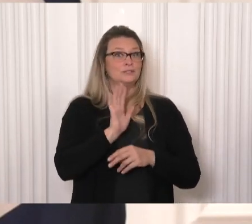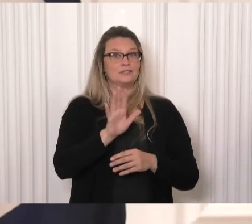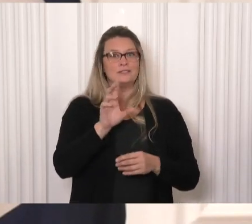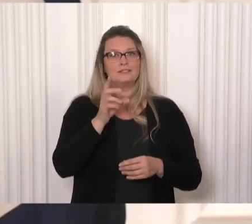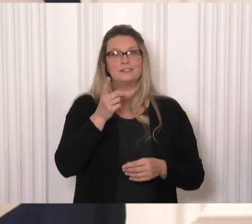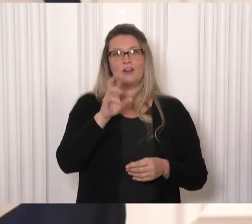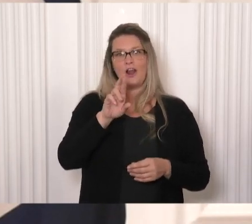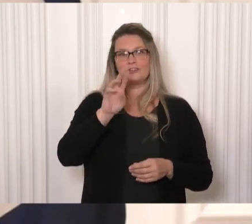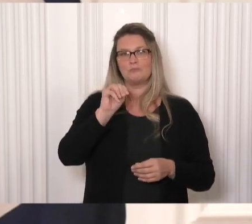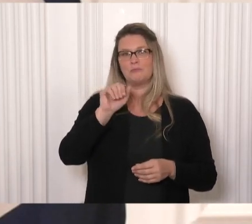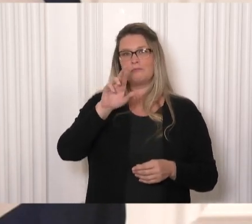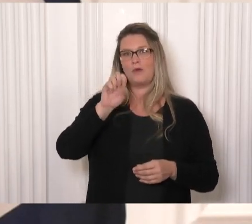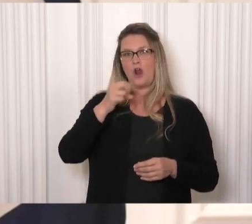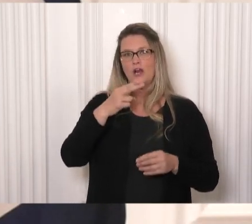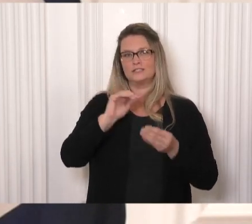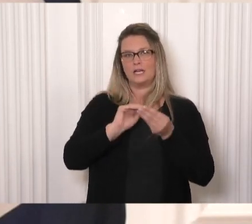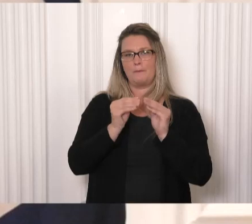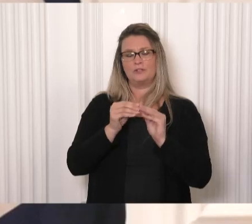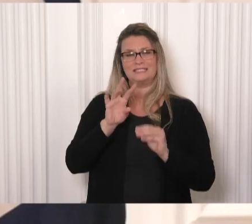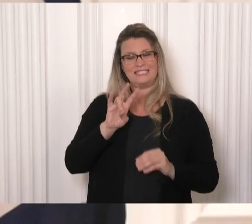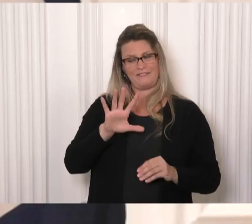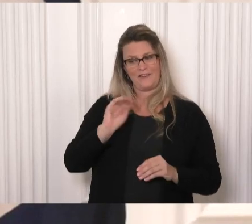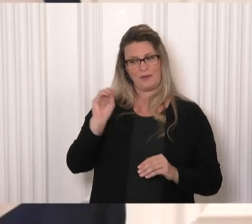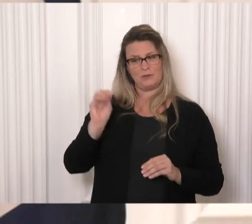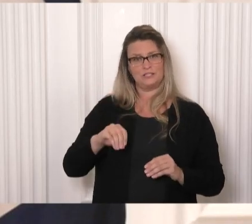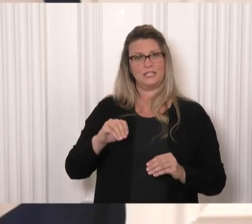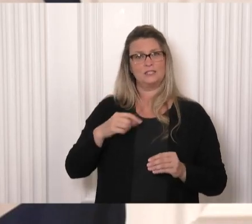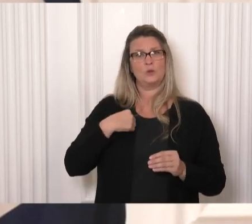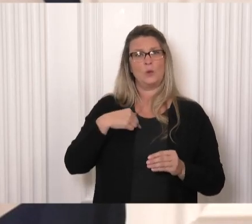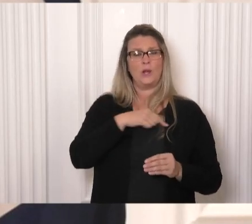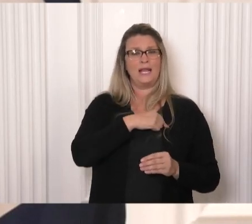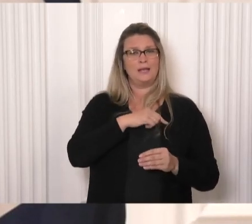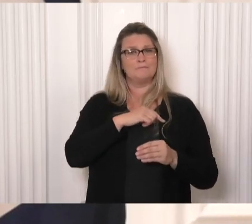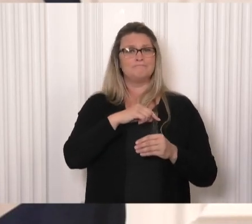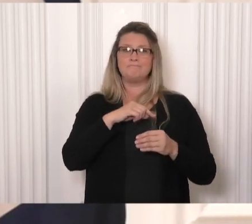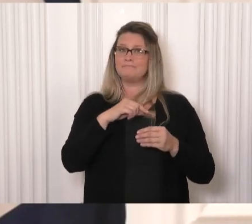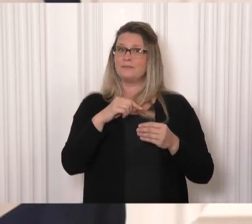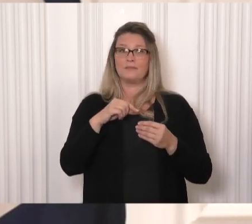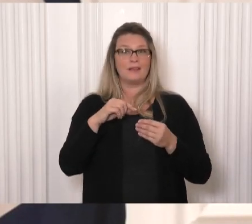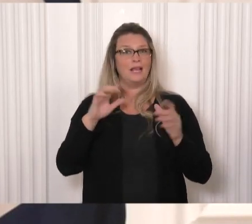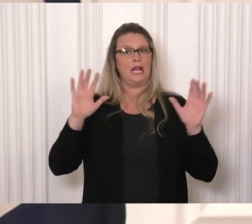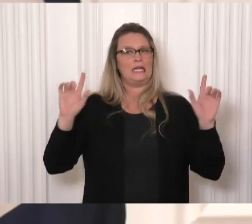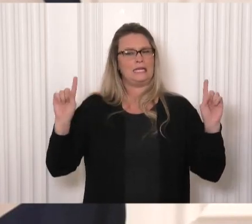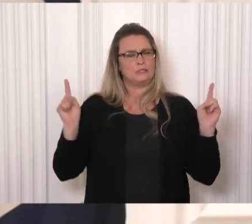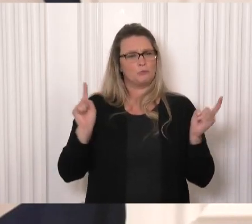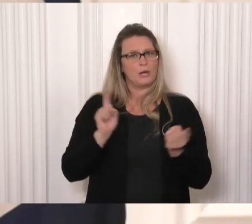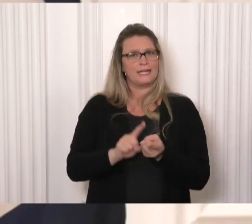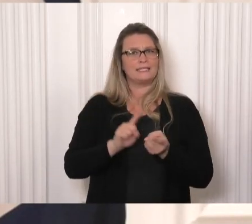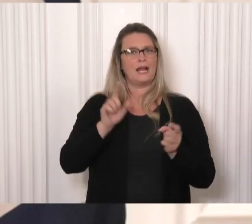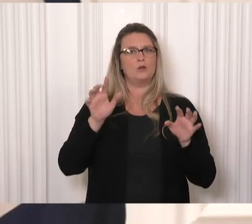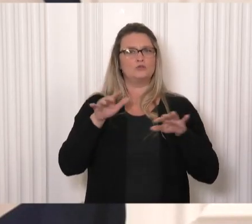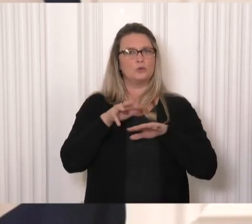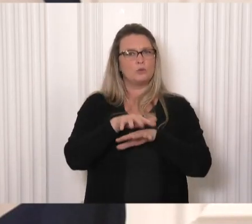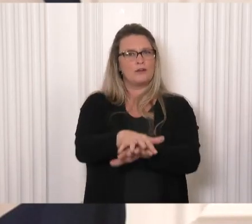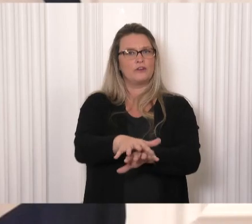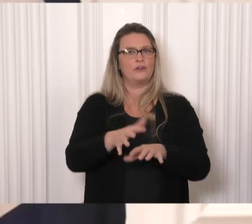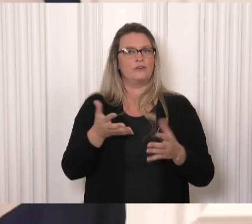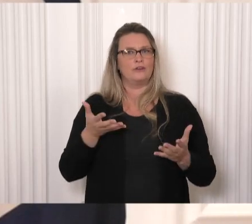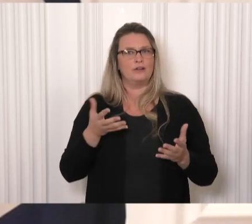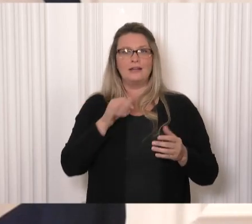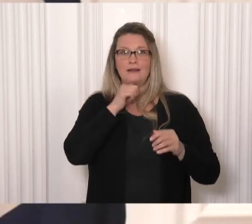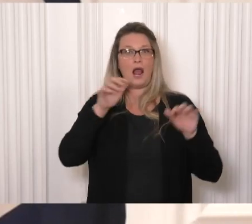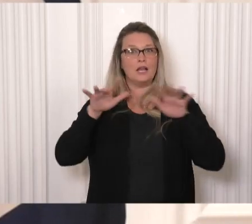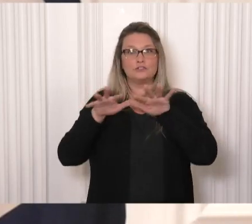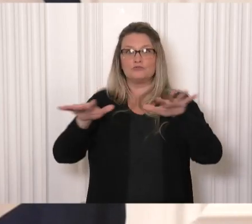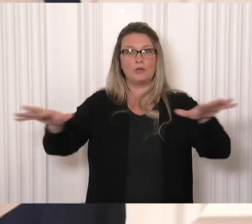numbers, 75% this thing becomes not a tsunami but a river. At 90% participation, this